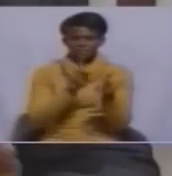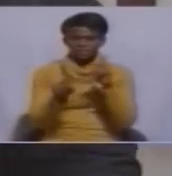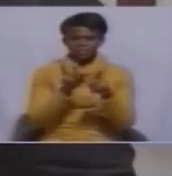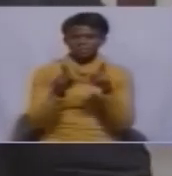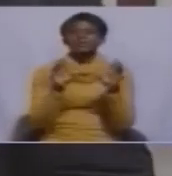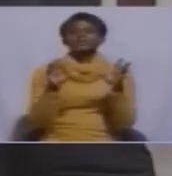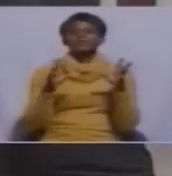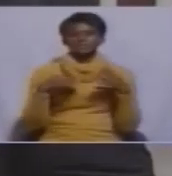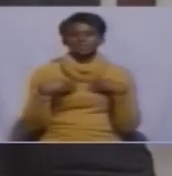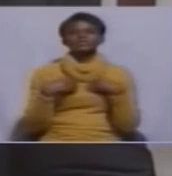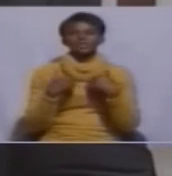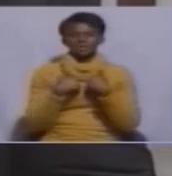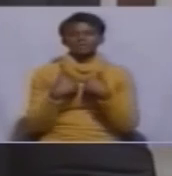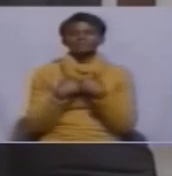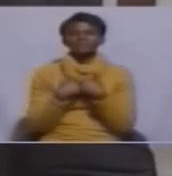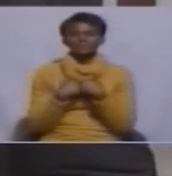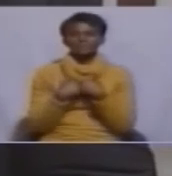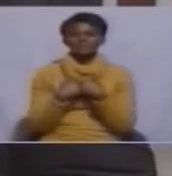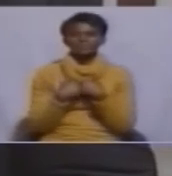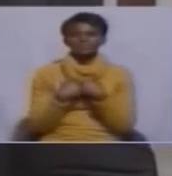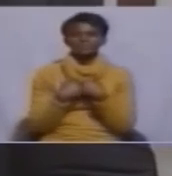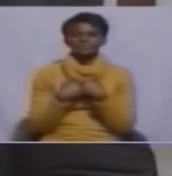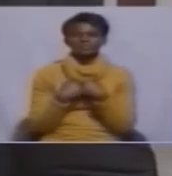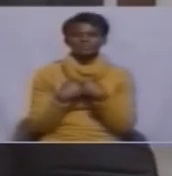widely accepted. So